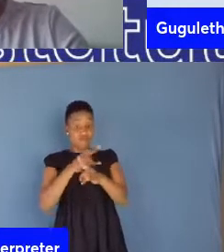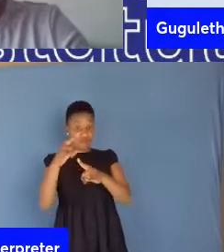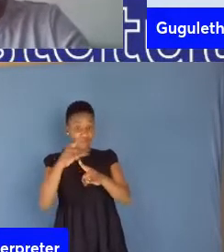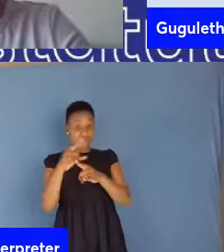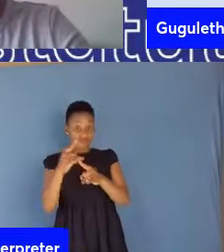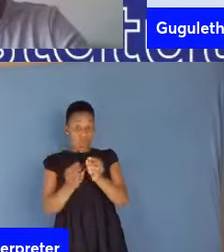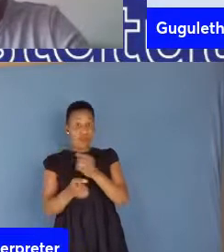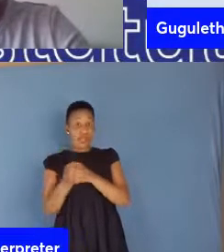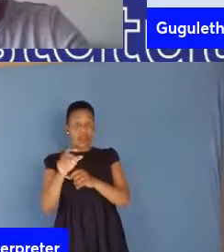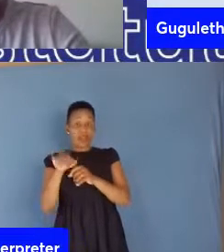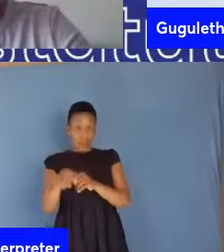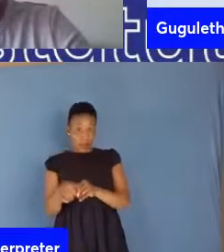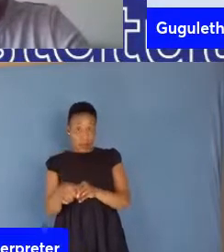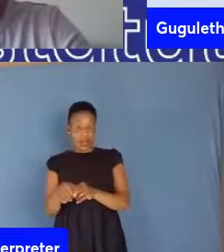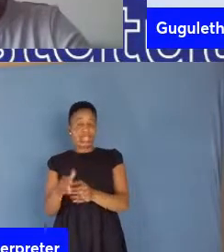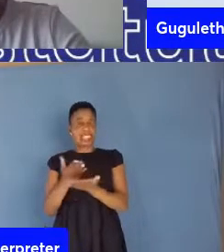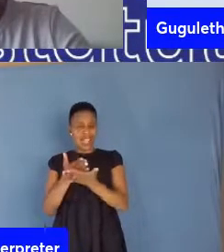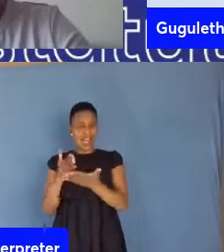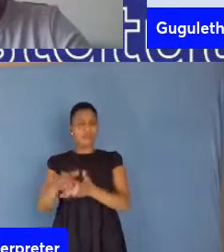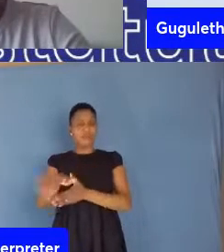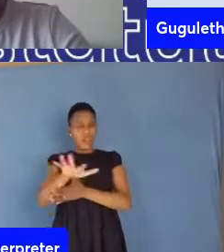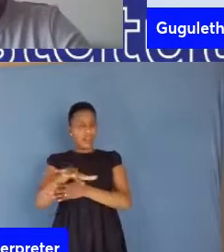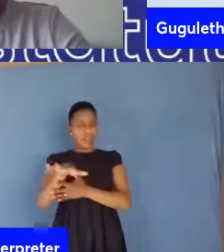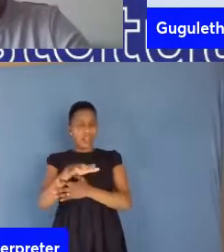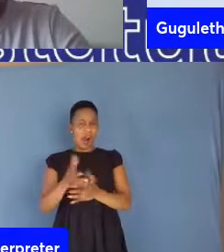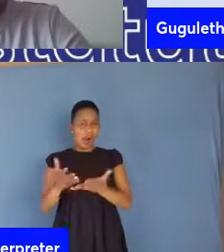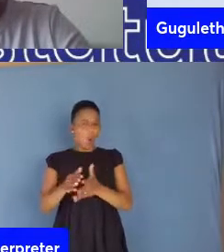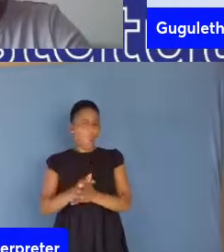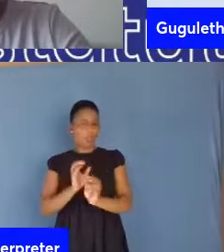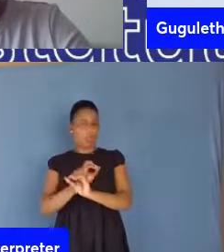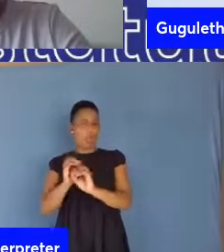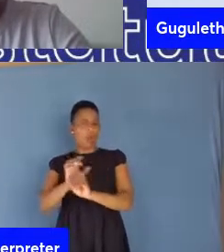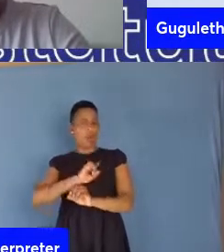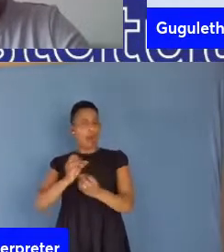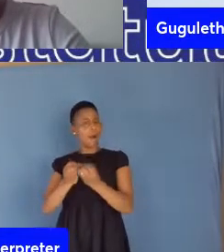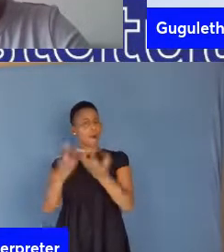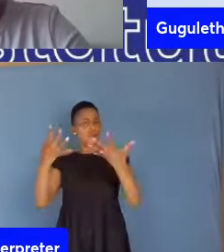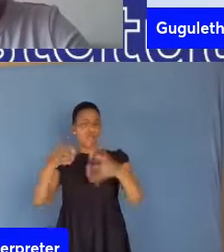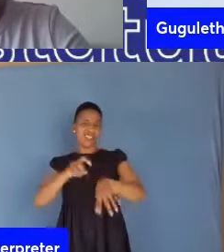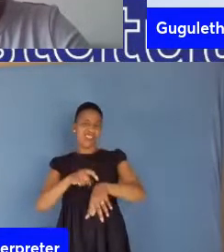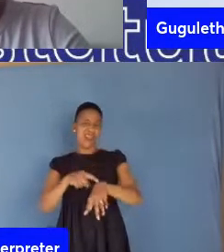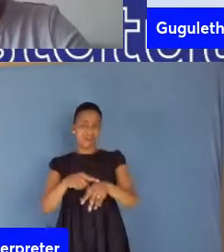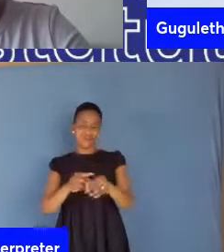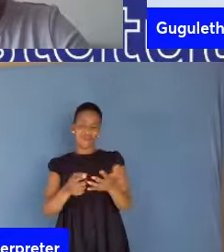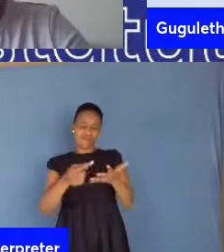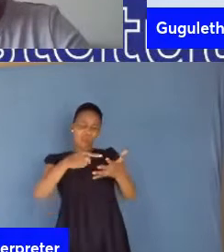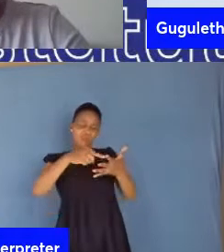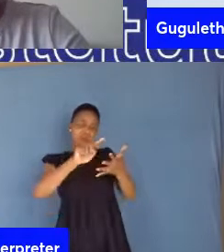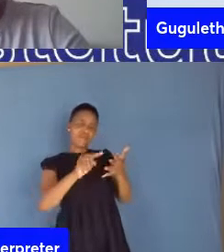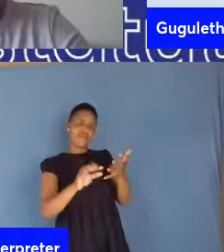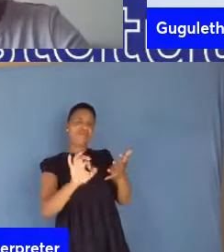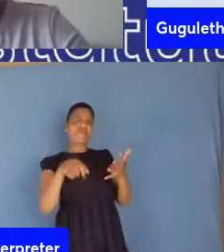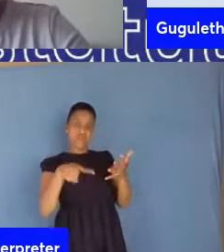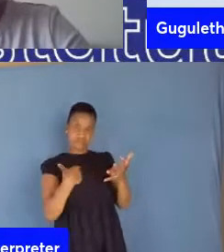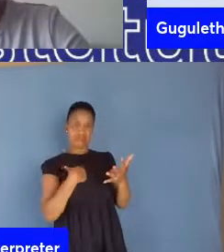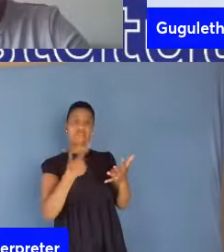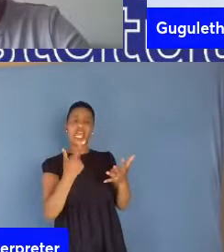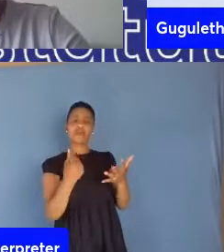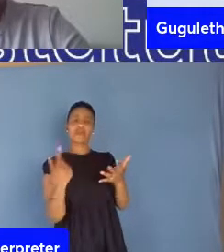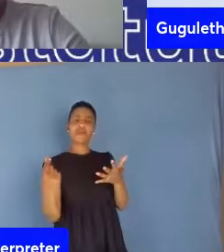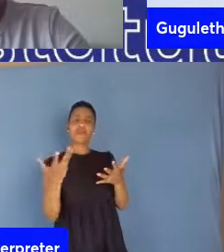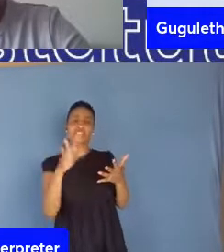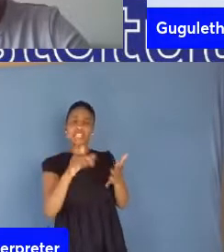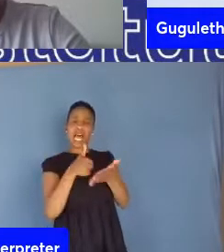some areas or not, because most of the time it's a ticking box exercise. And when we speak of